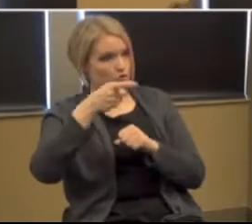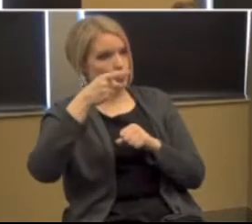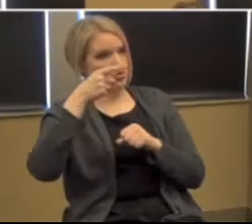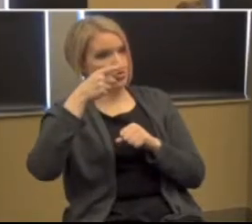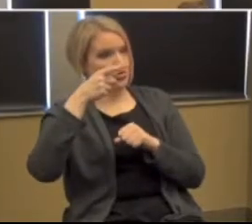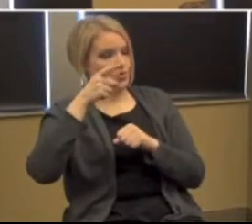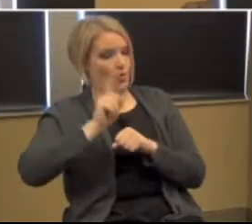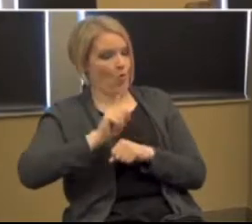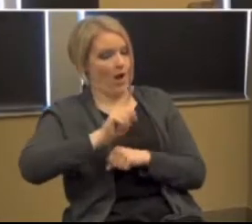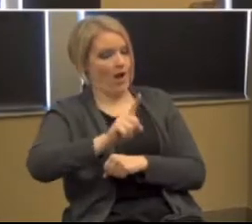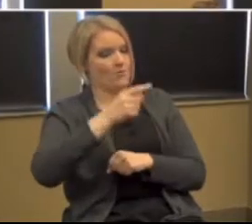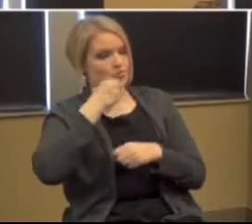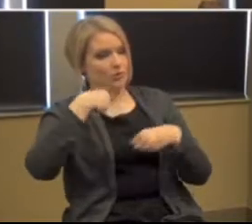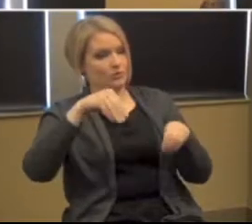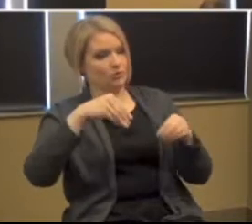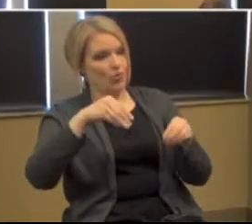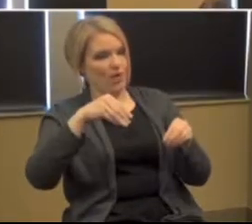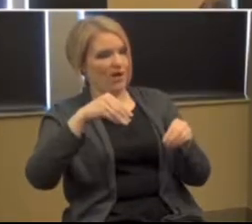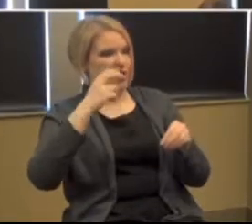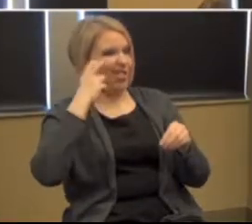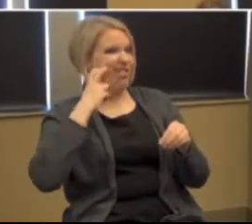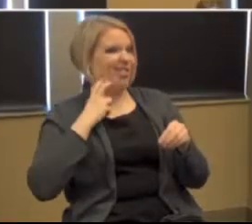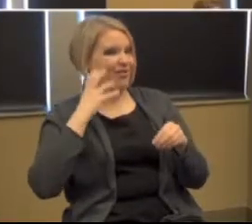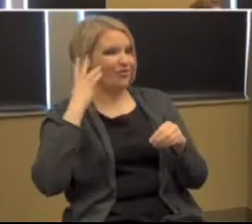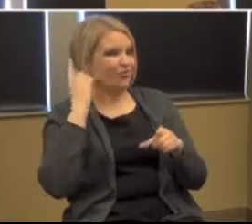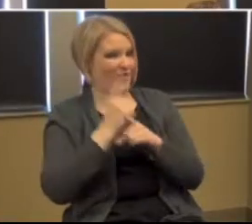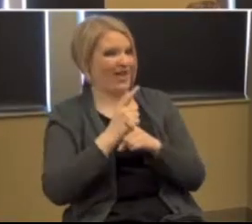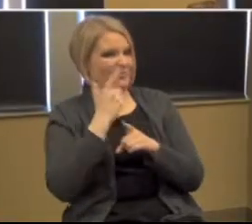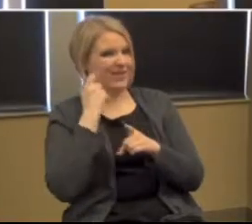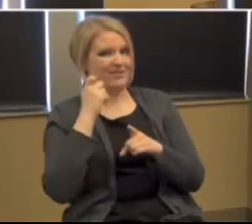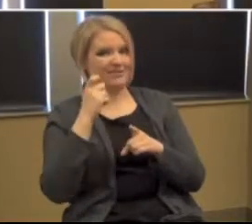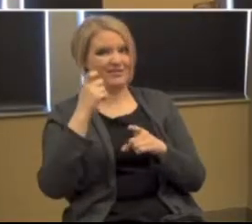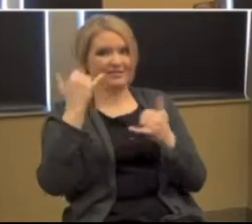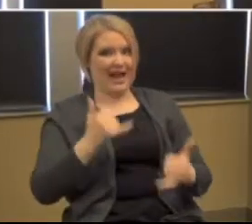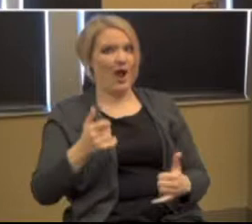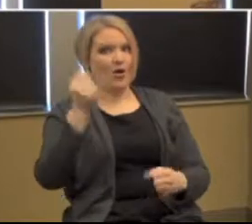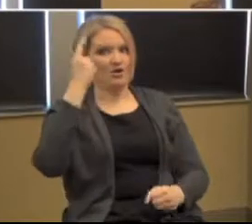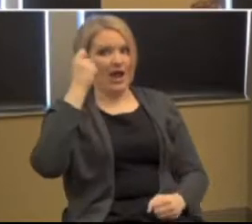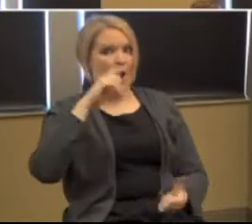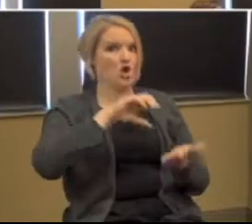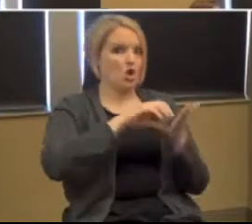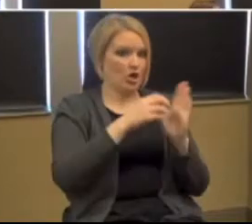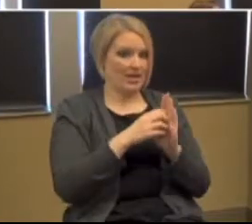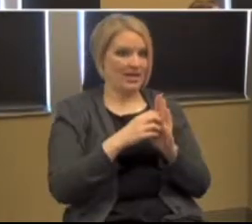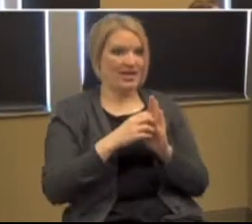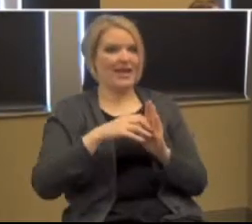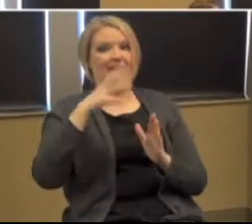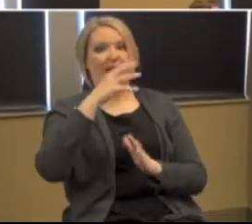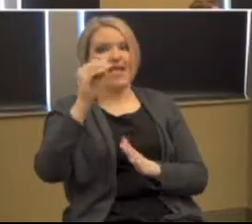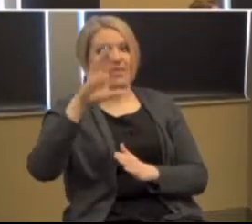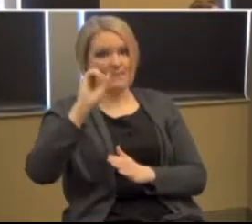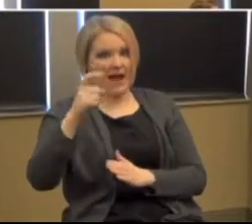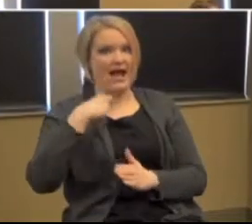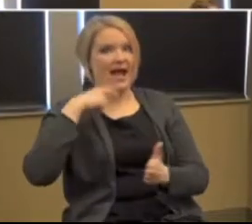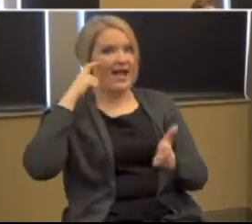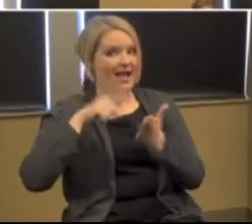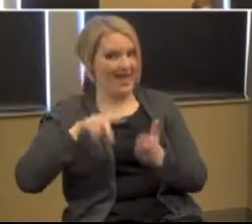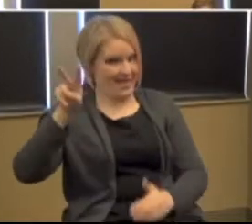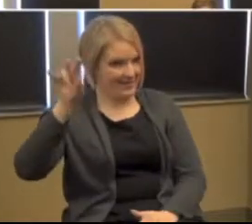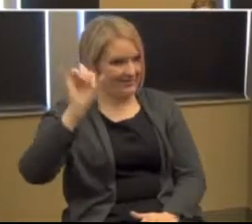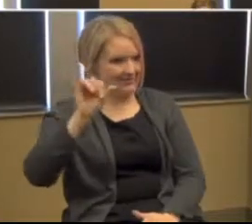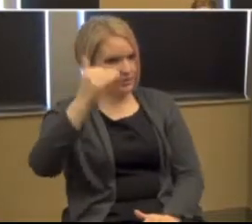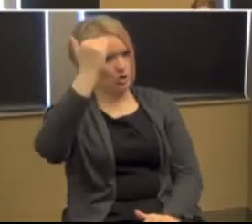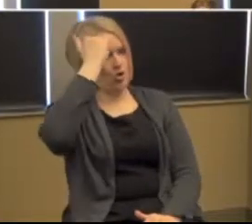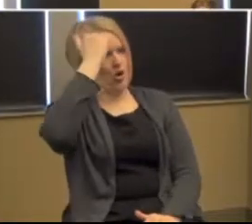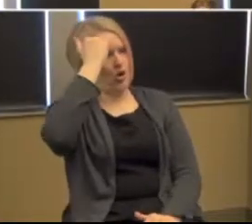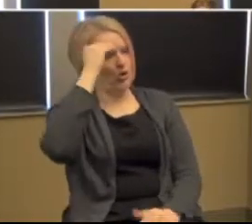now hell because they've gotten to this level, right? And then they're going to be able to move on to a picture tied with these